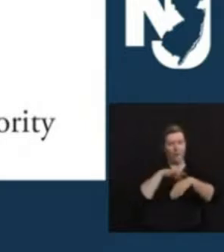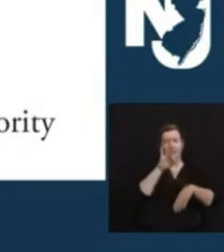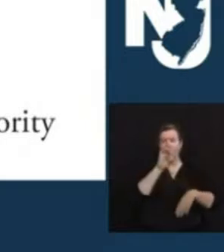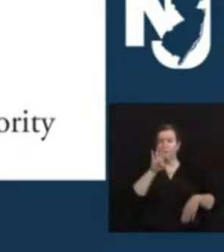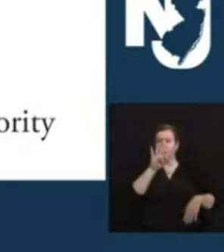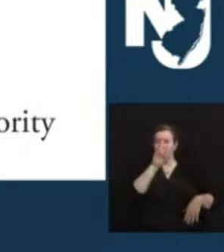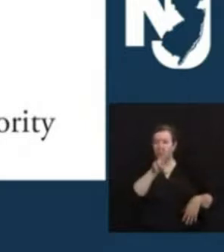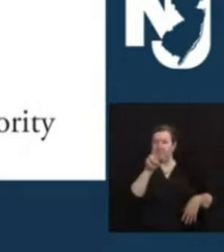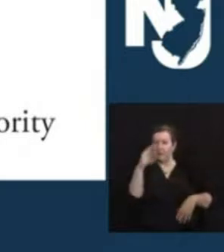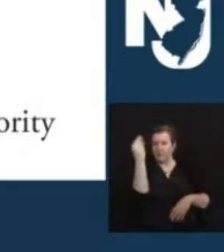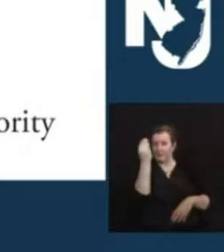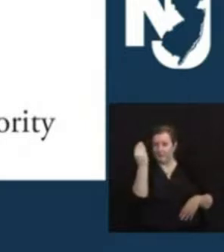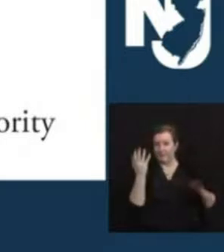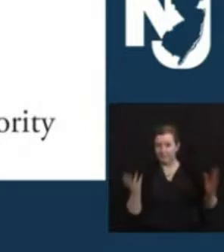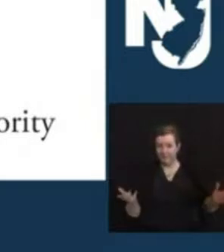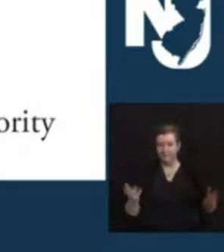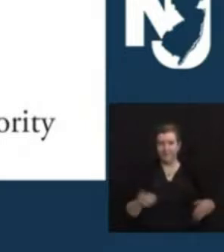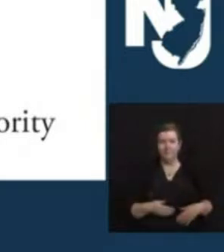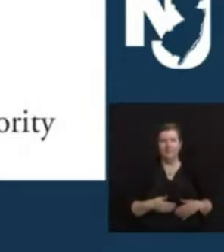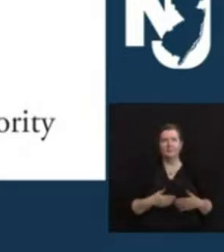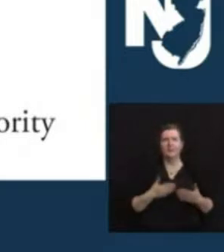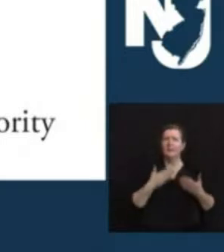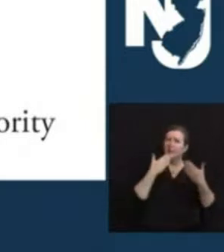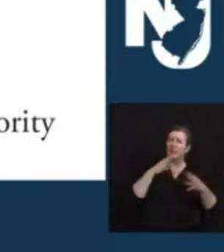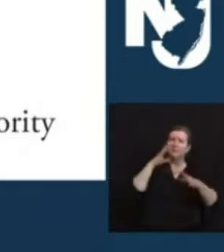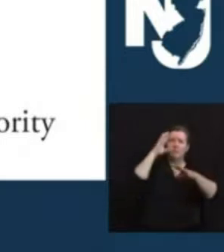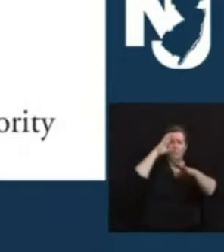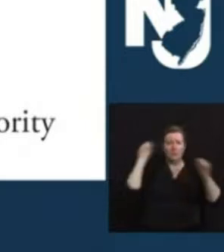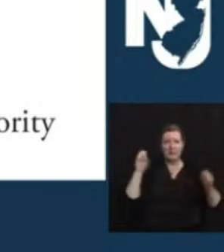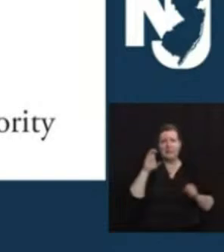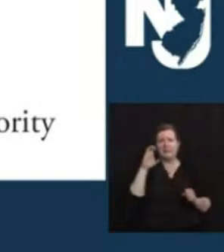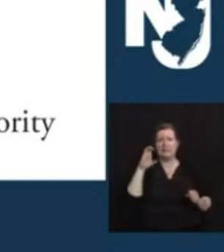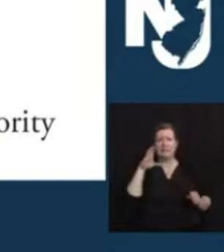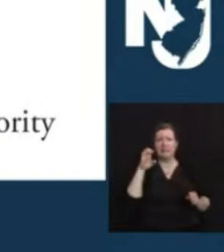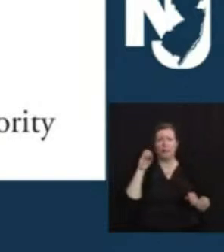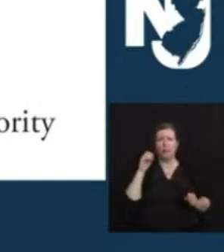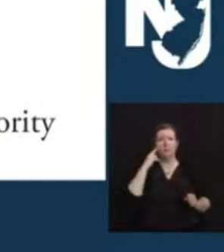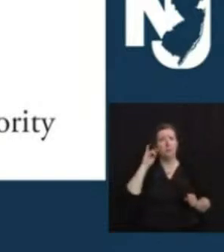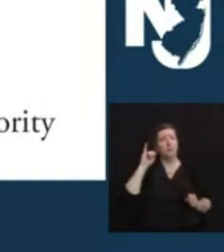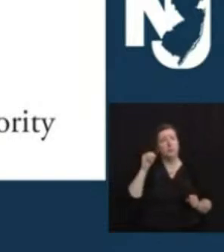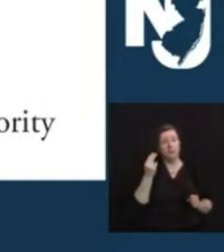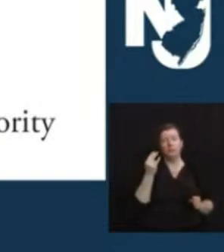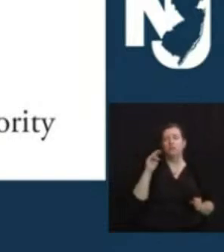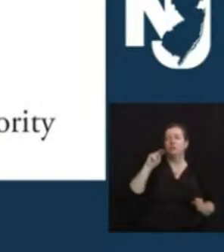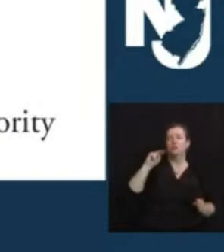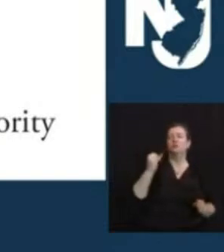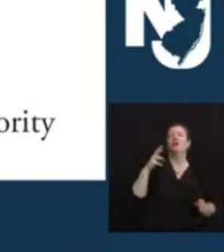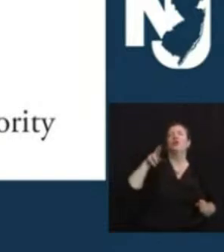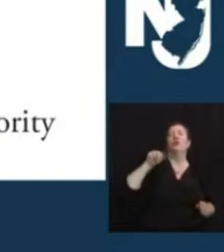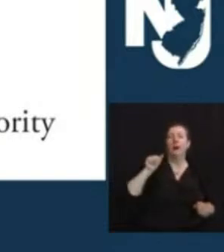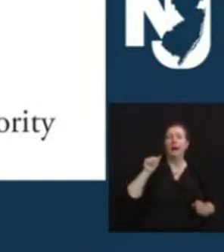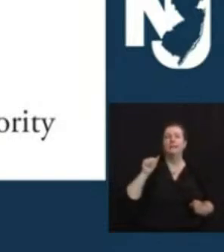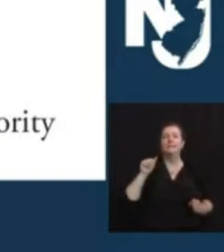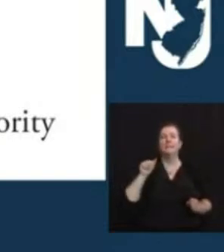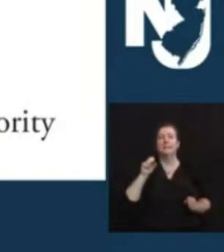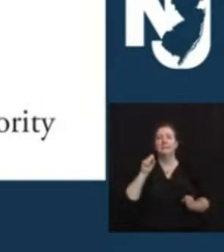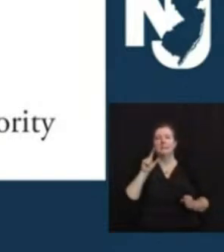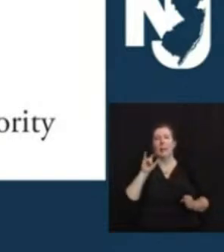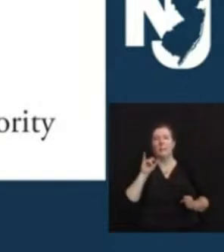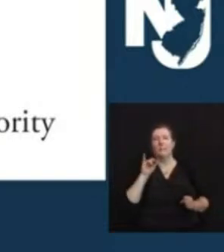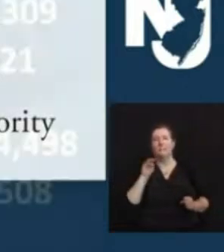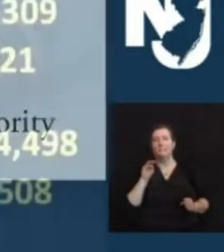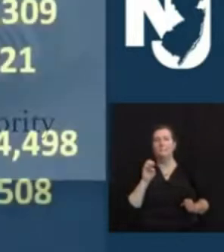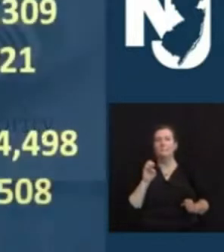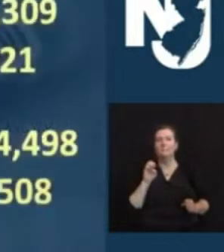leader, NJRA President and CEO, Leslie Anderson, and her team for their leadership. With that, let's get to the rest